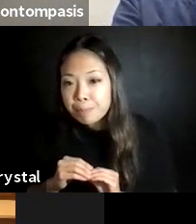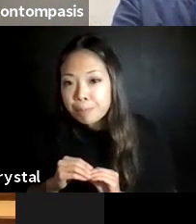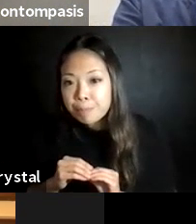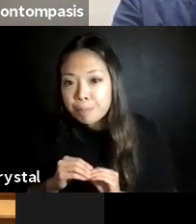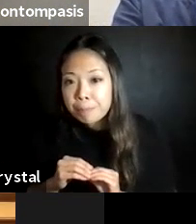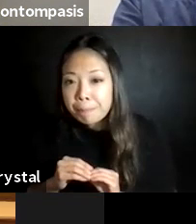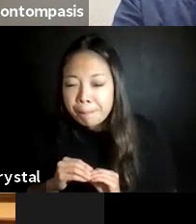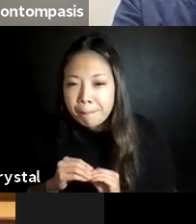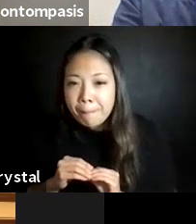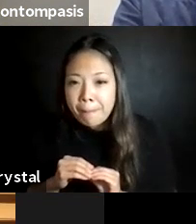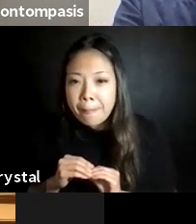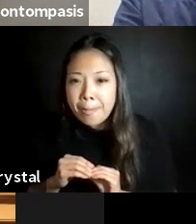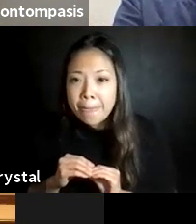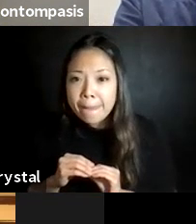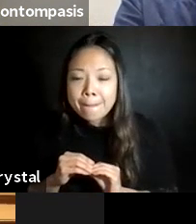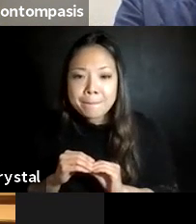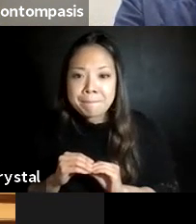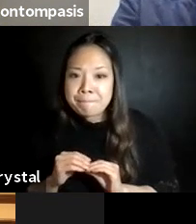city anymore.